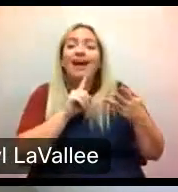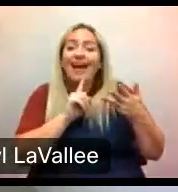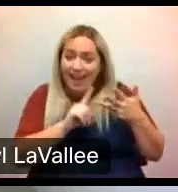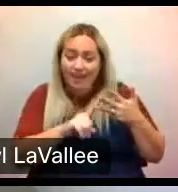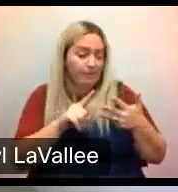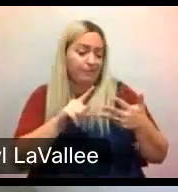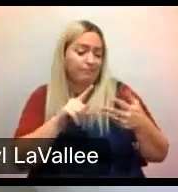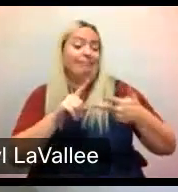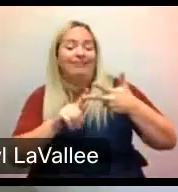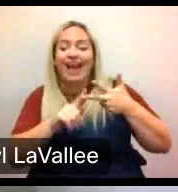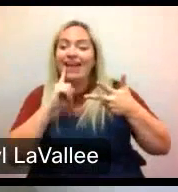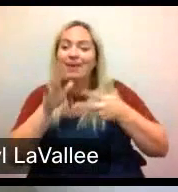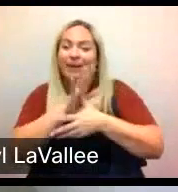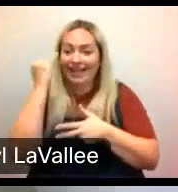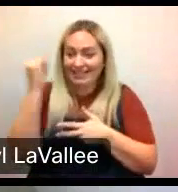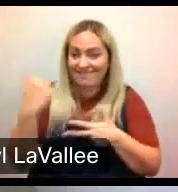idea.